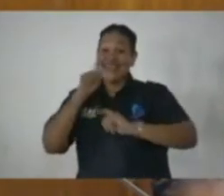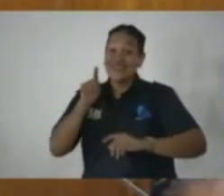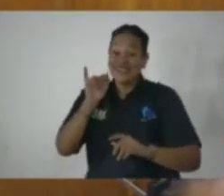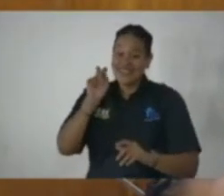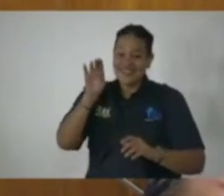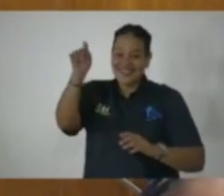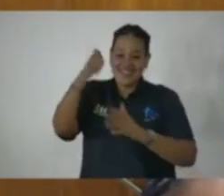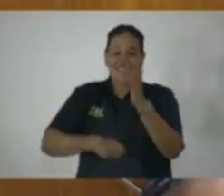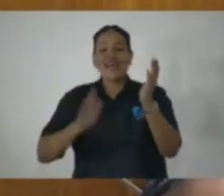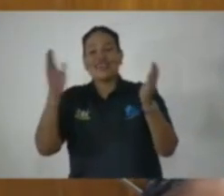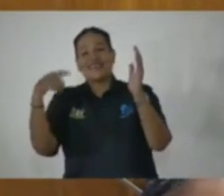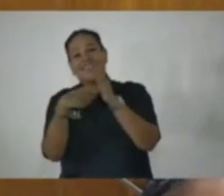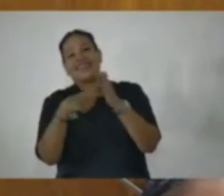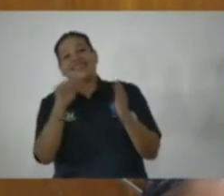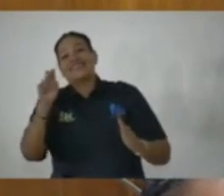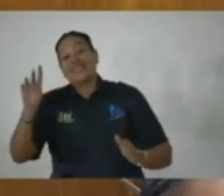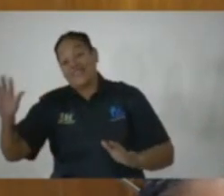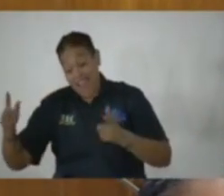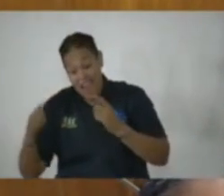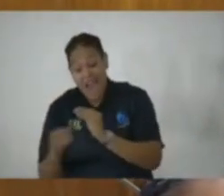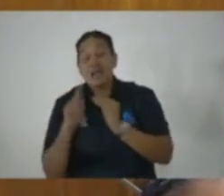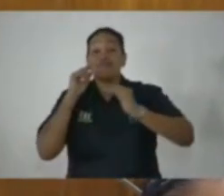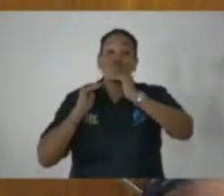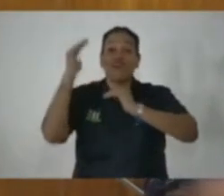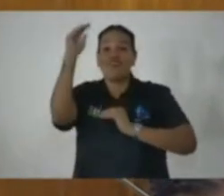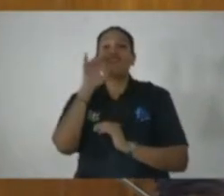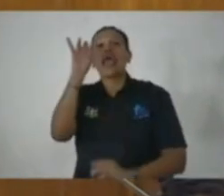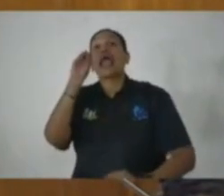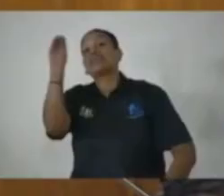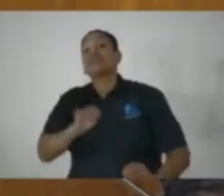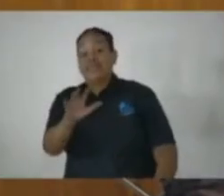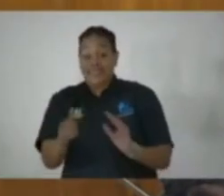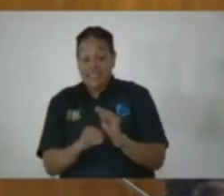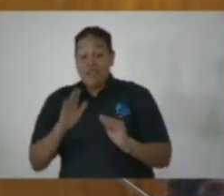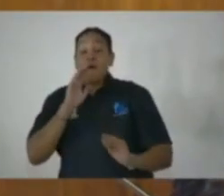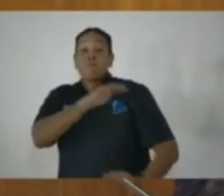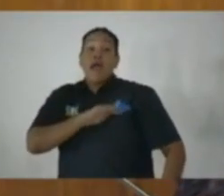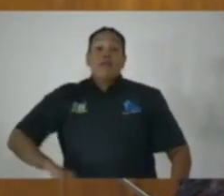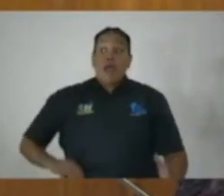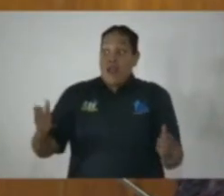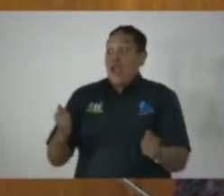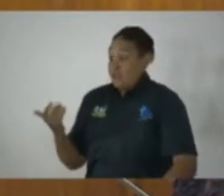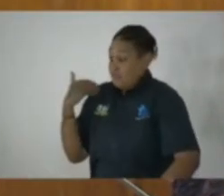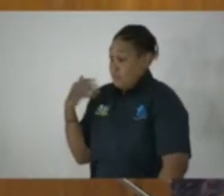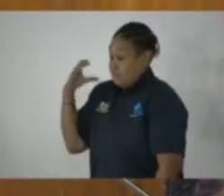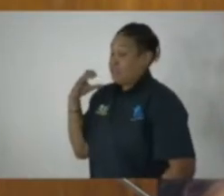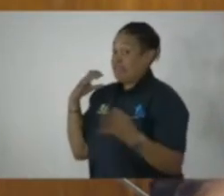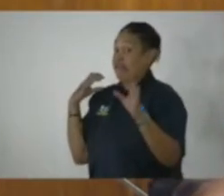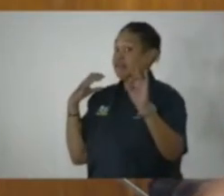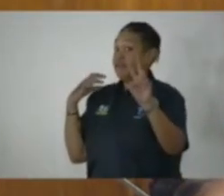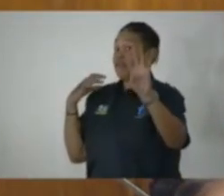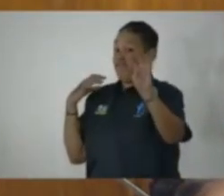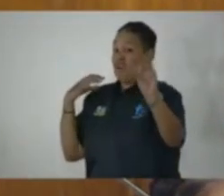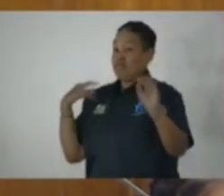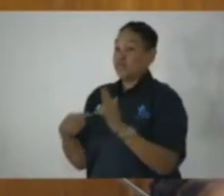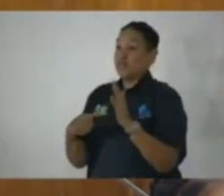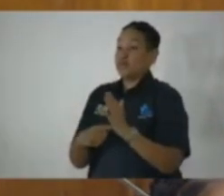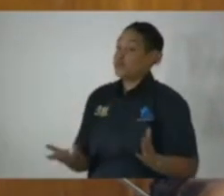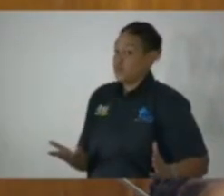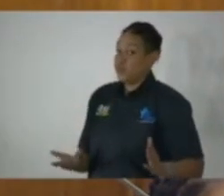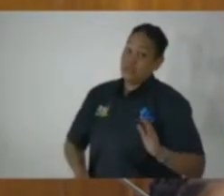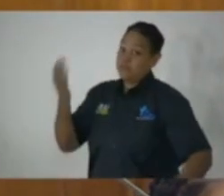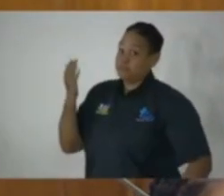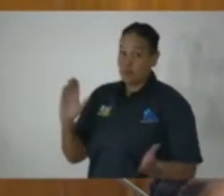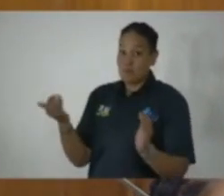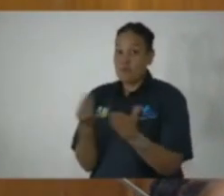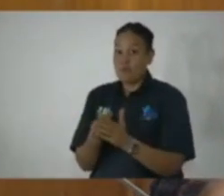inflation moved, debt to GDP ratio, moved to 80%. So Michael Manley got the baton in 1972 at 40%.